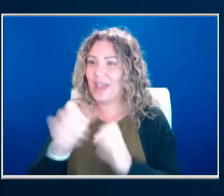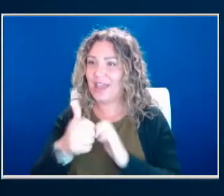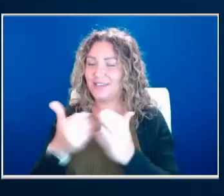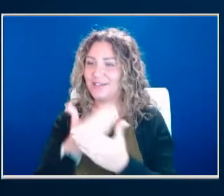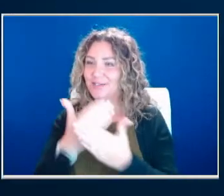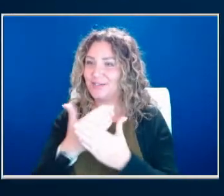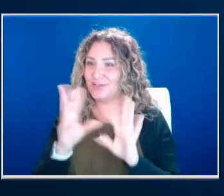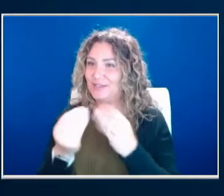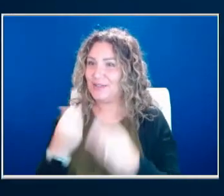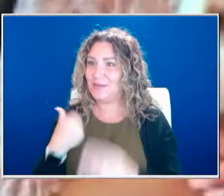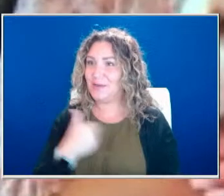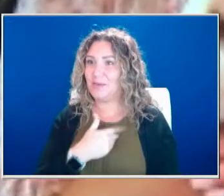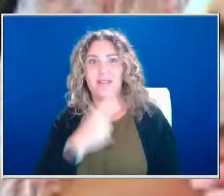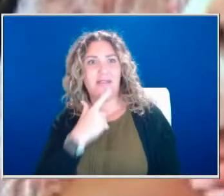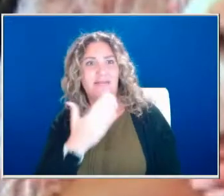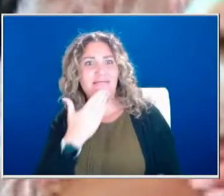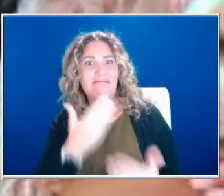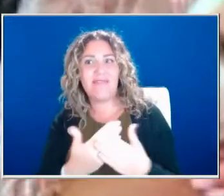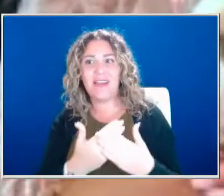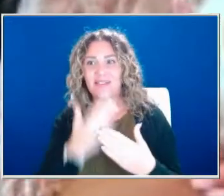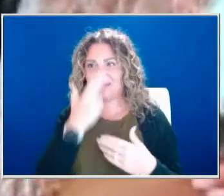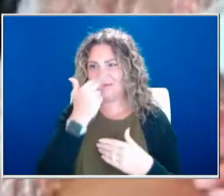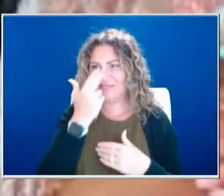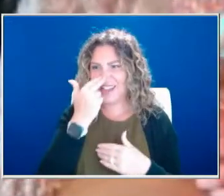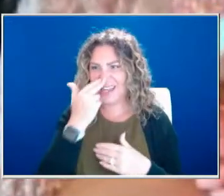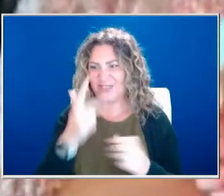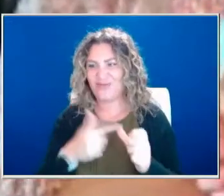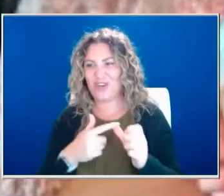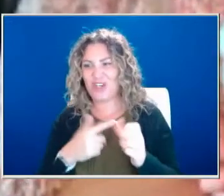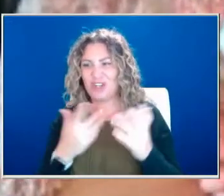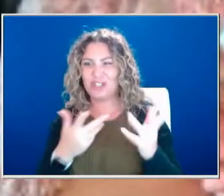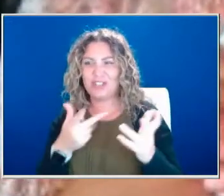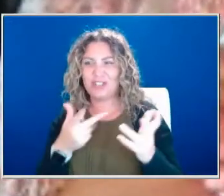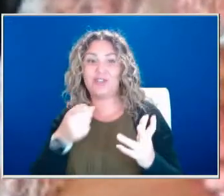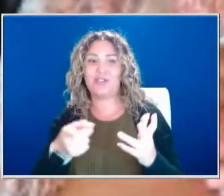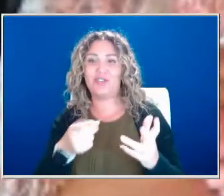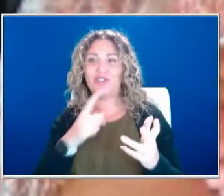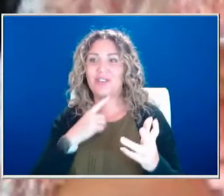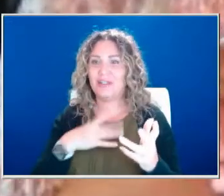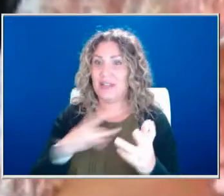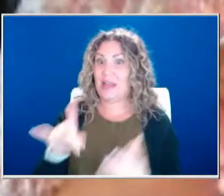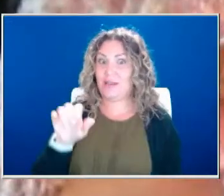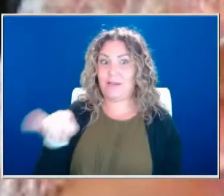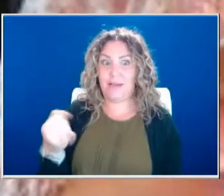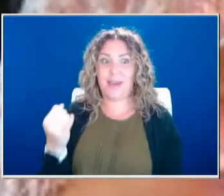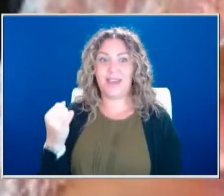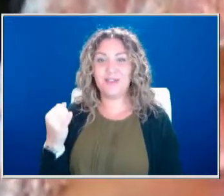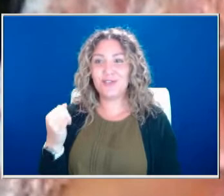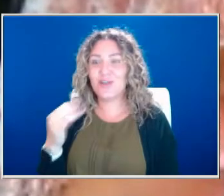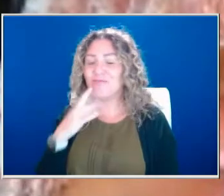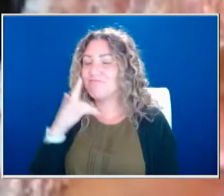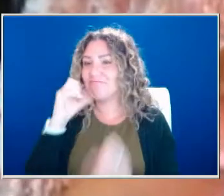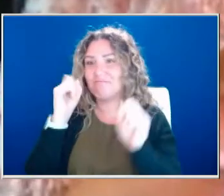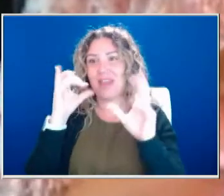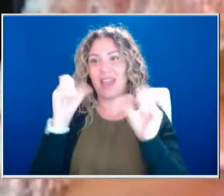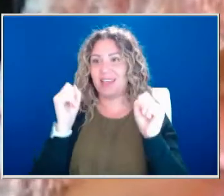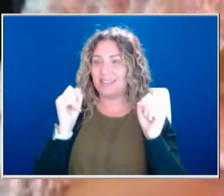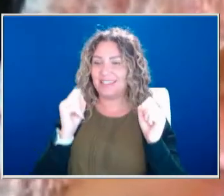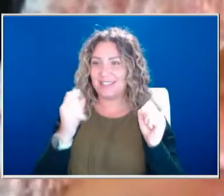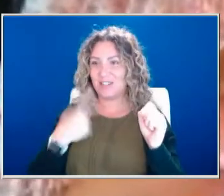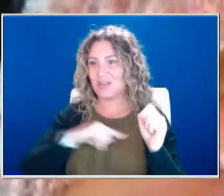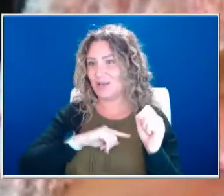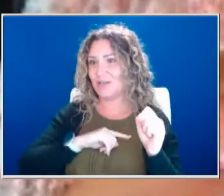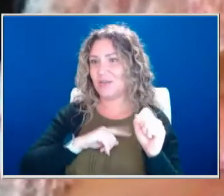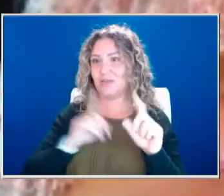she's doing really well. It's kind of funny because at first she really took a liking to AJ, which is just the most amazing thing. Even we actually took her to